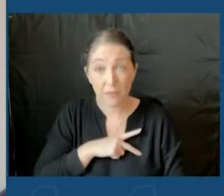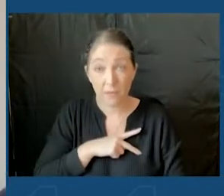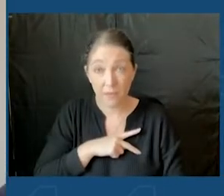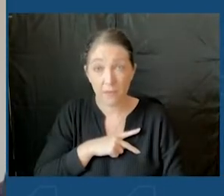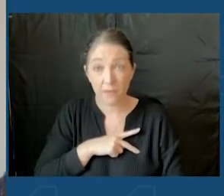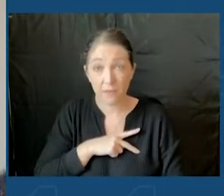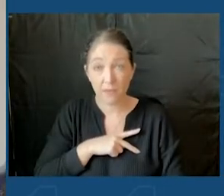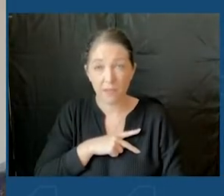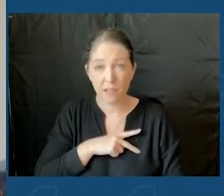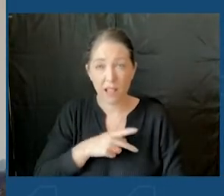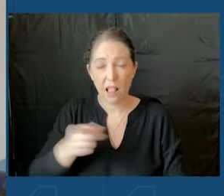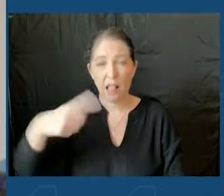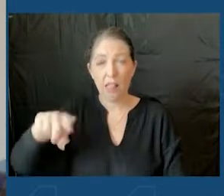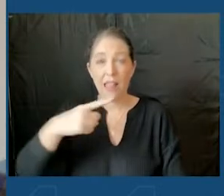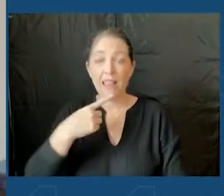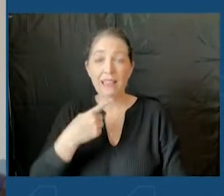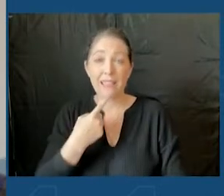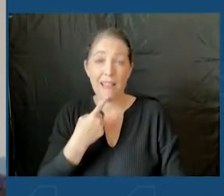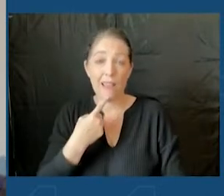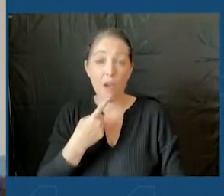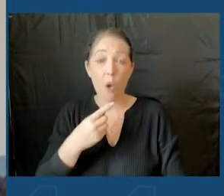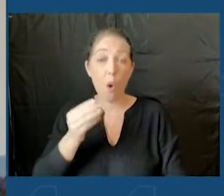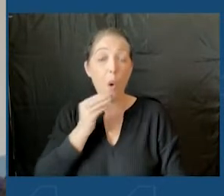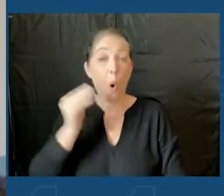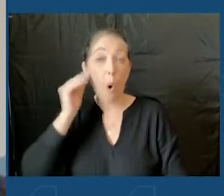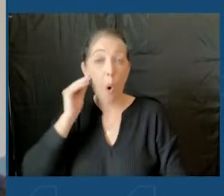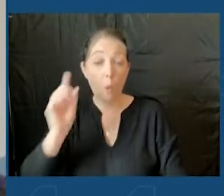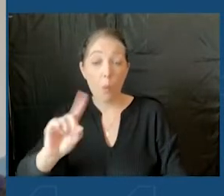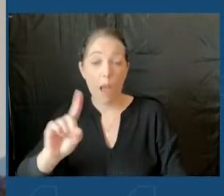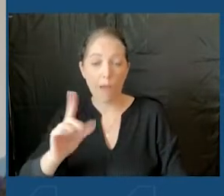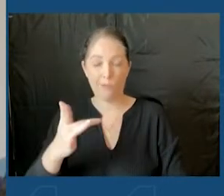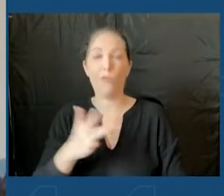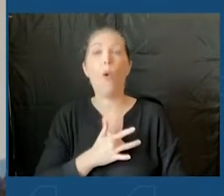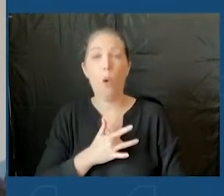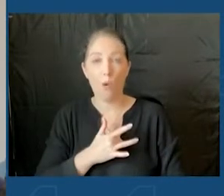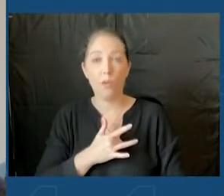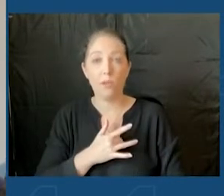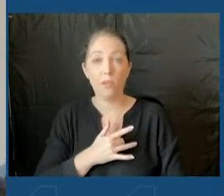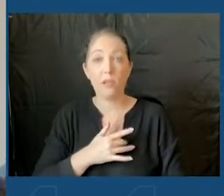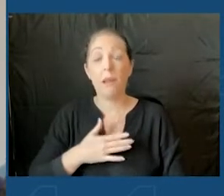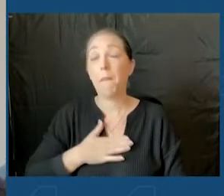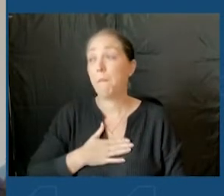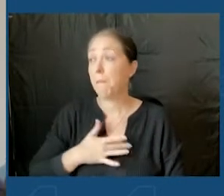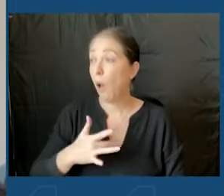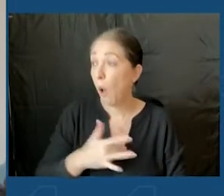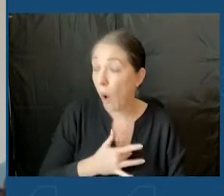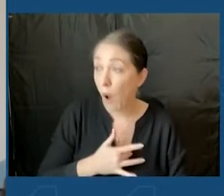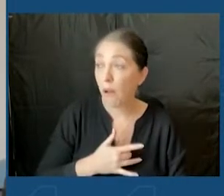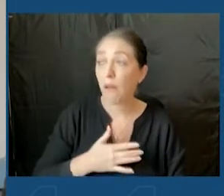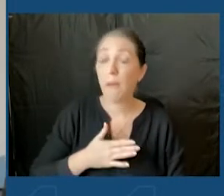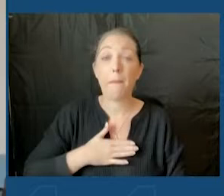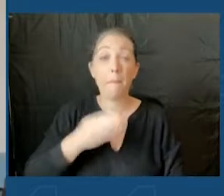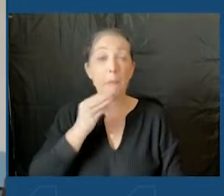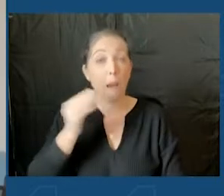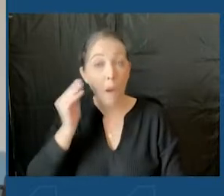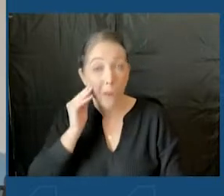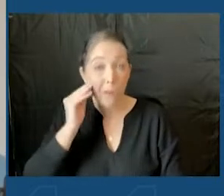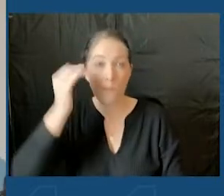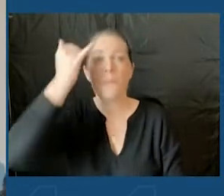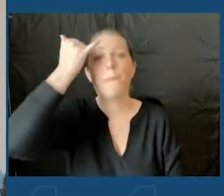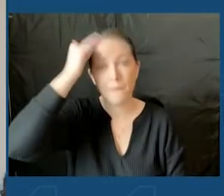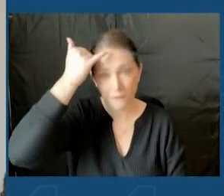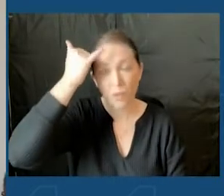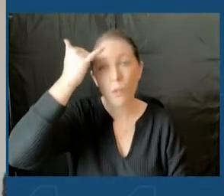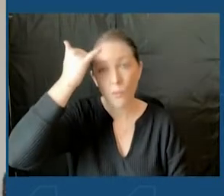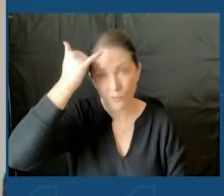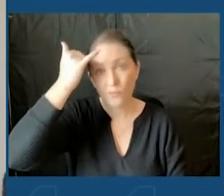say home is where the heart is. Both my heart and my home are in Buffalo. So